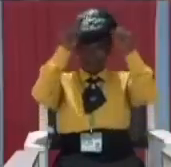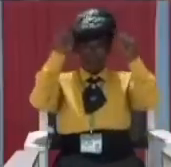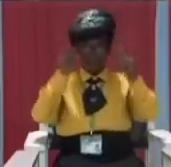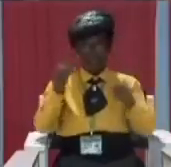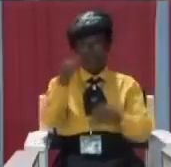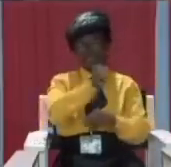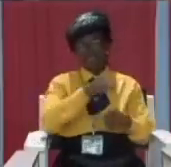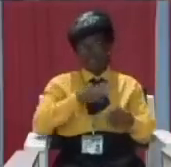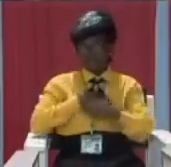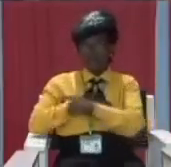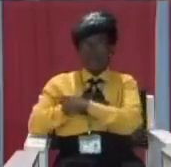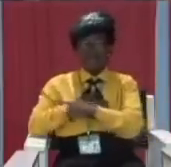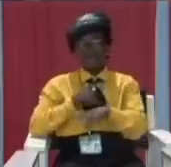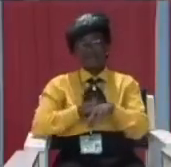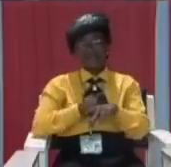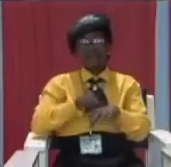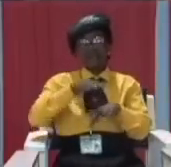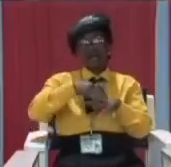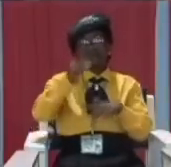After 1 hour,